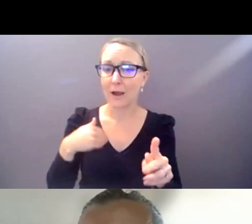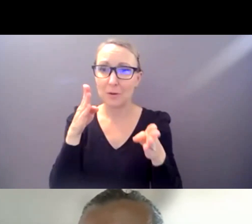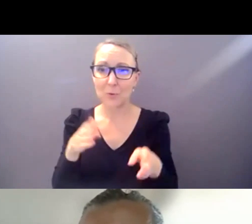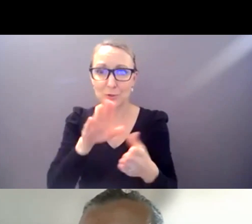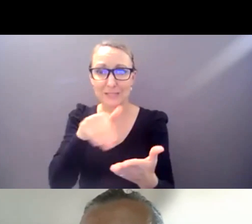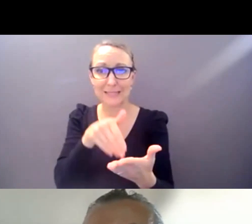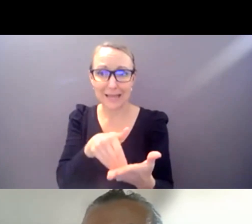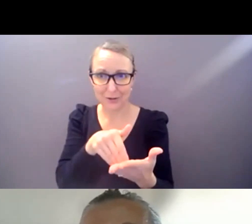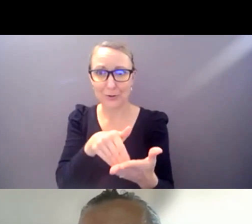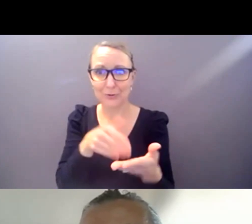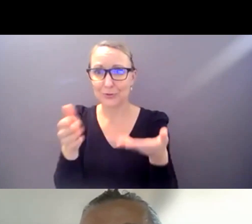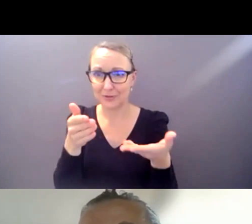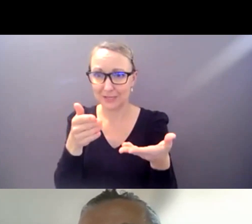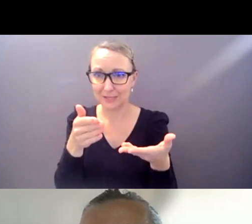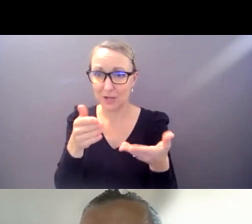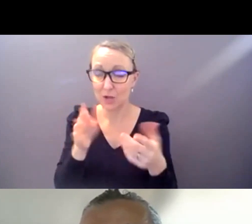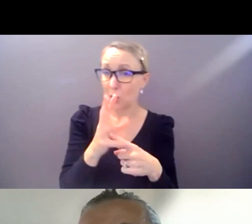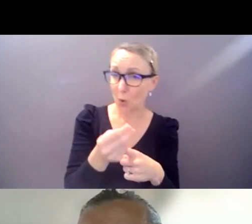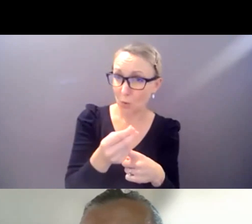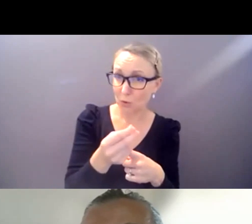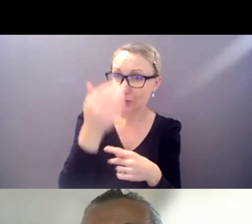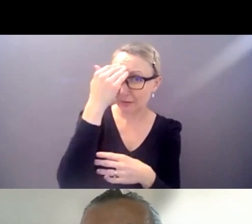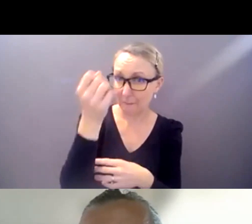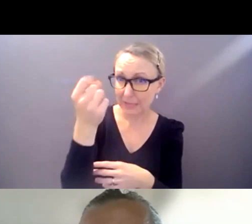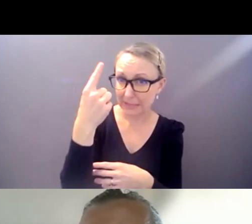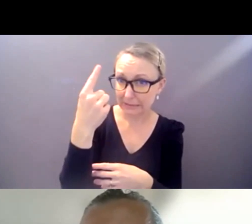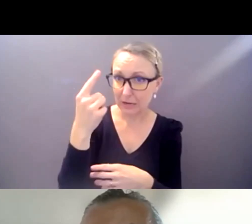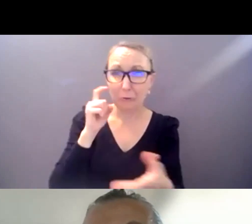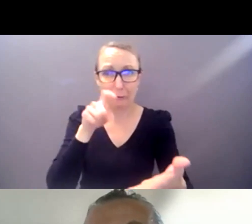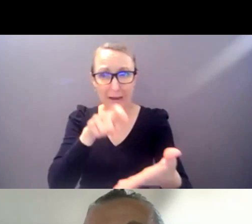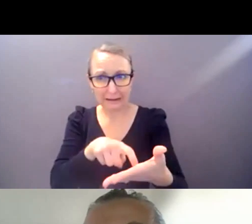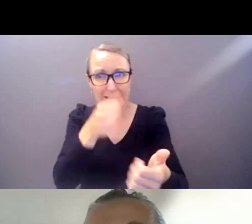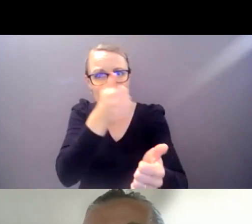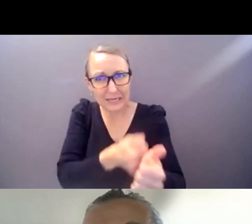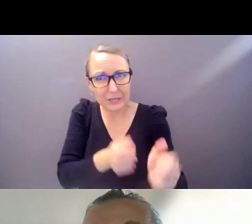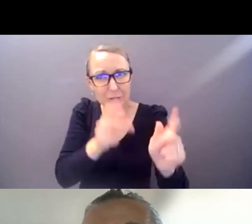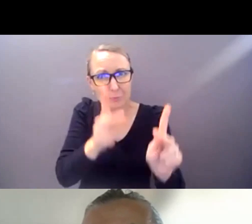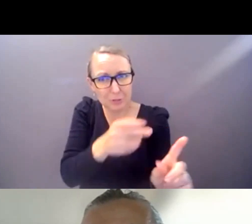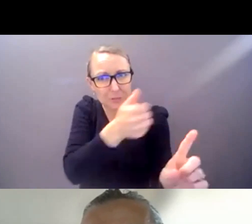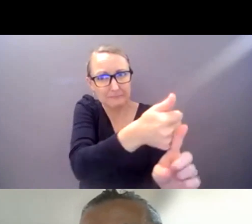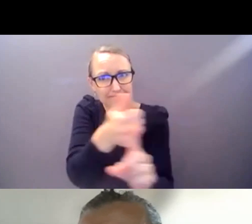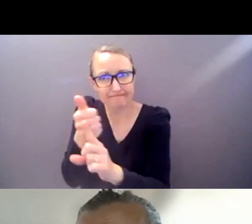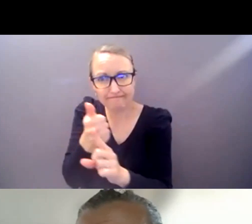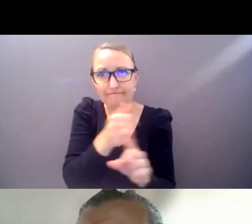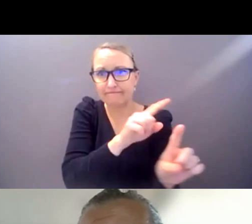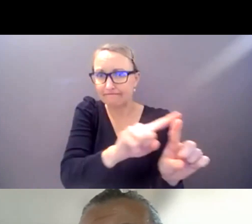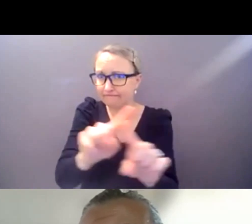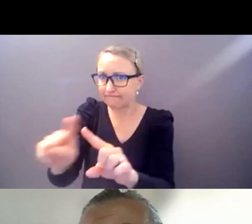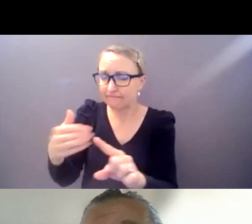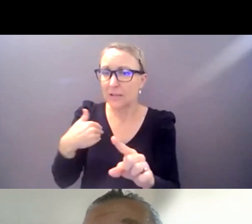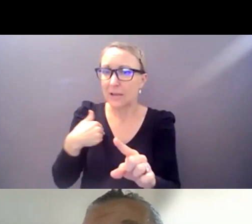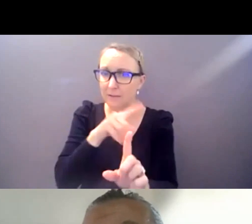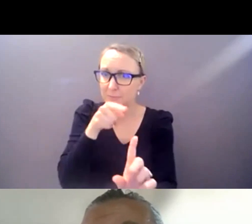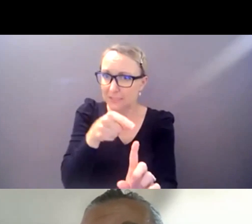culturally competent, recognizing each individual has their own life experience, ensuring that they have access to the services and